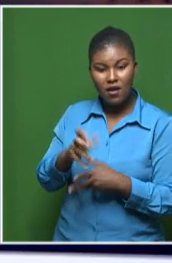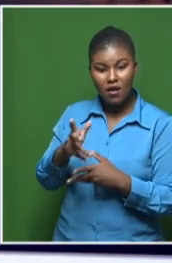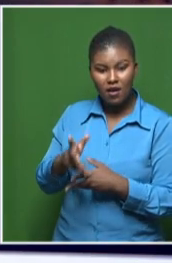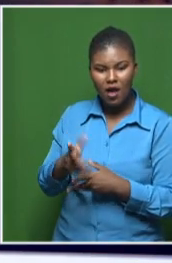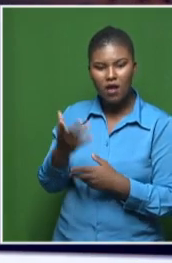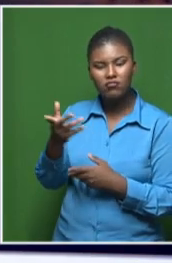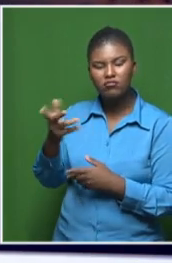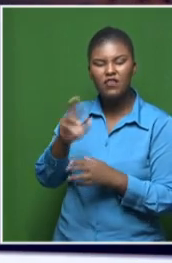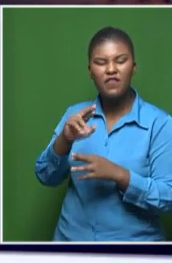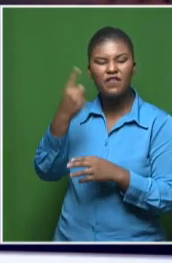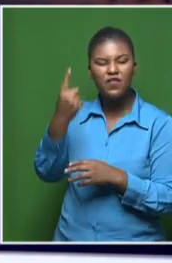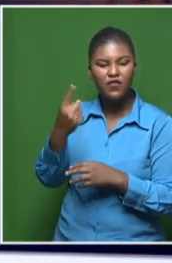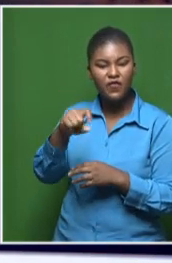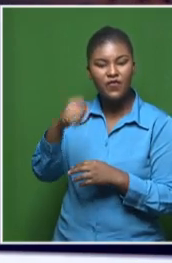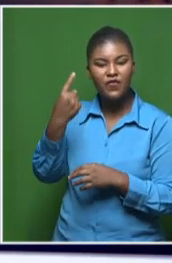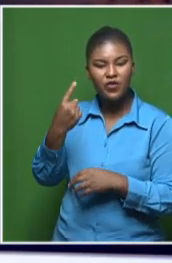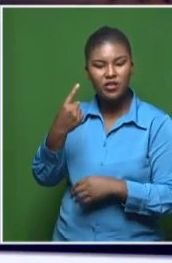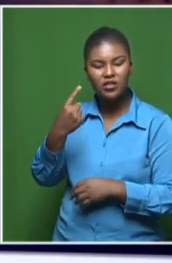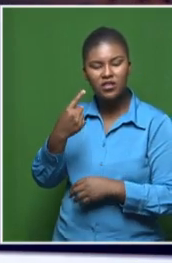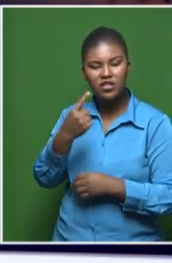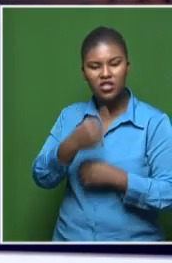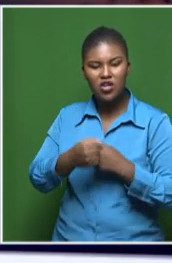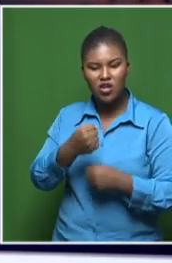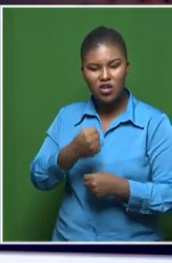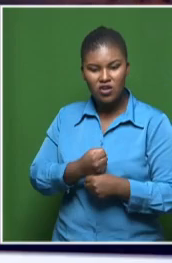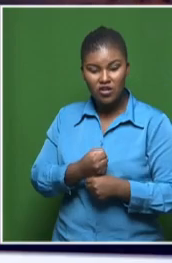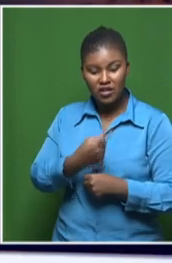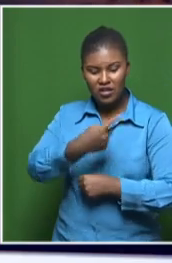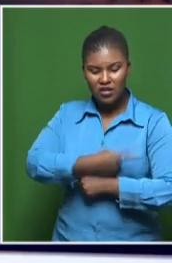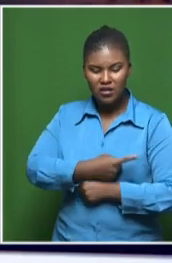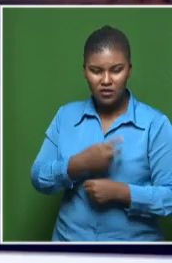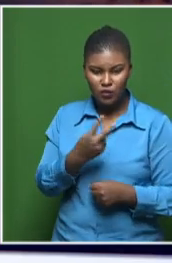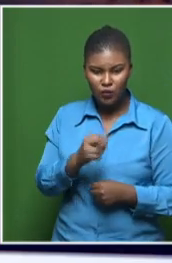we cover the first year of the academic year for inland schools of 2022.